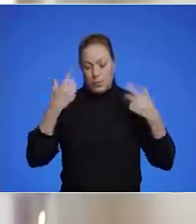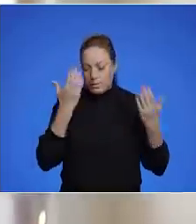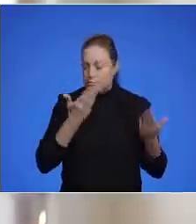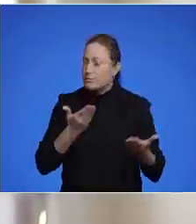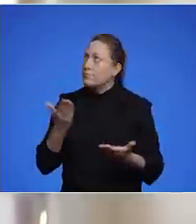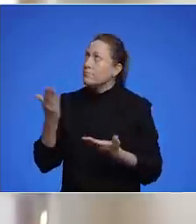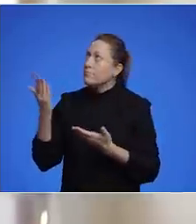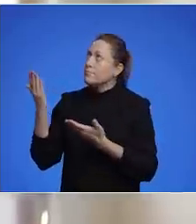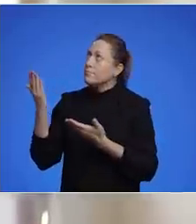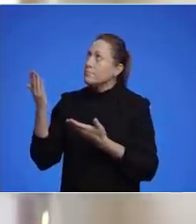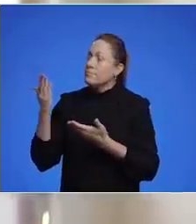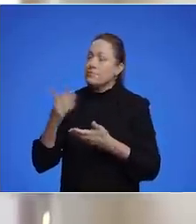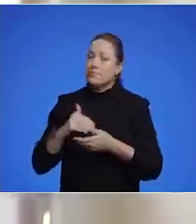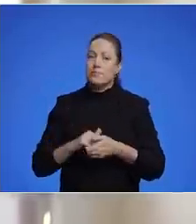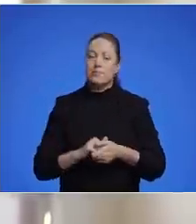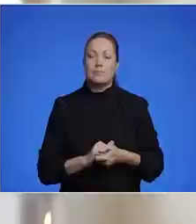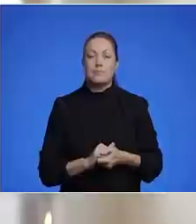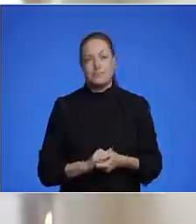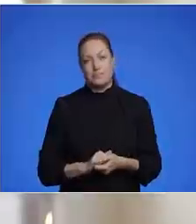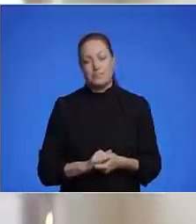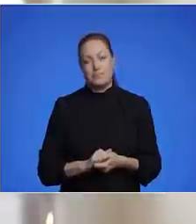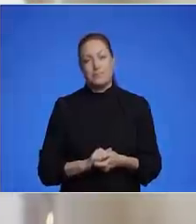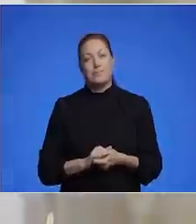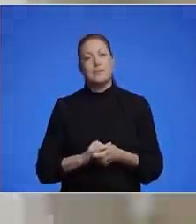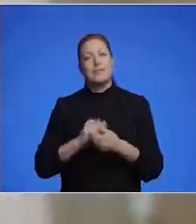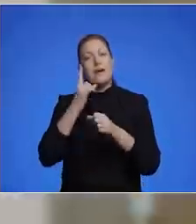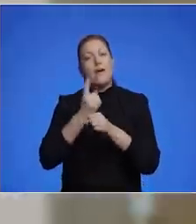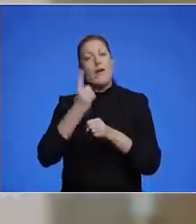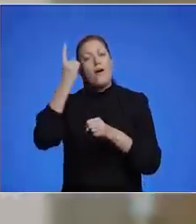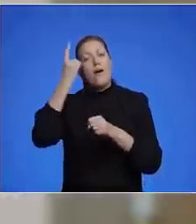We turn to you. Lord, hear our prayer.